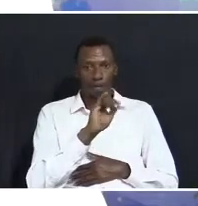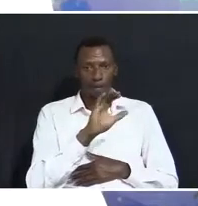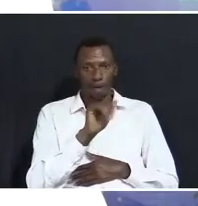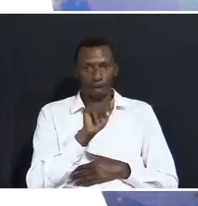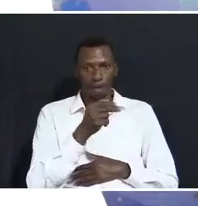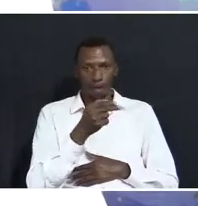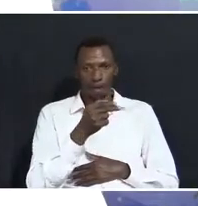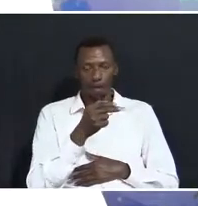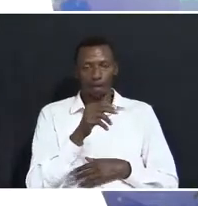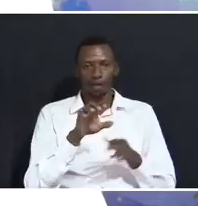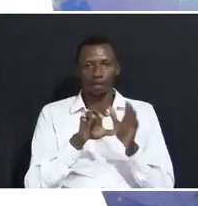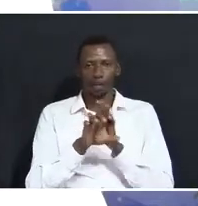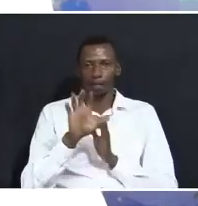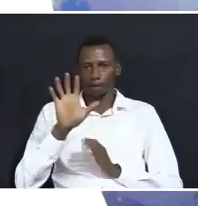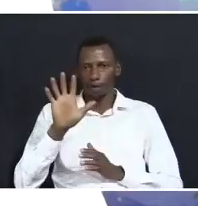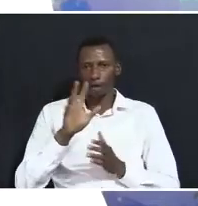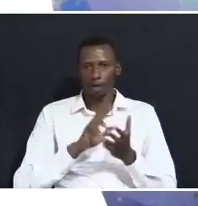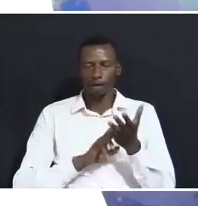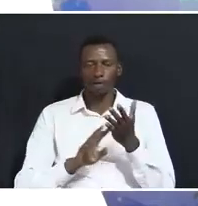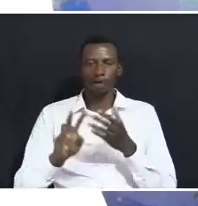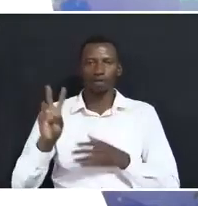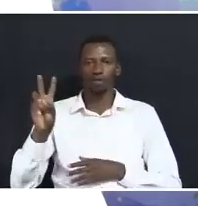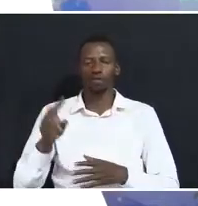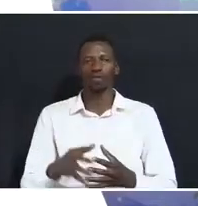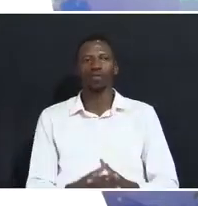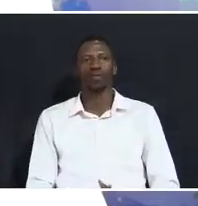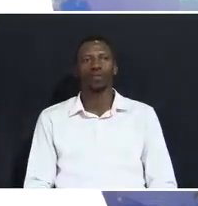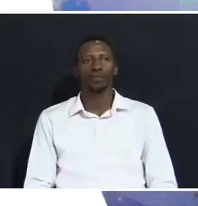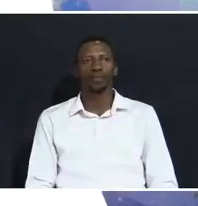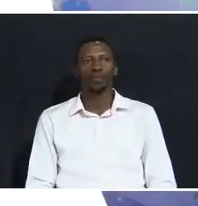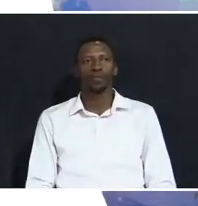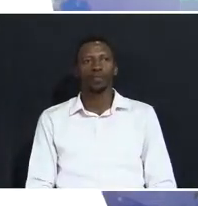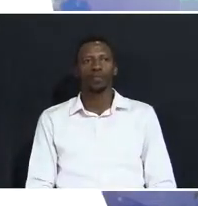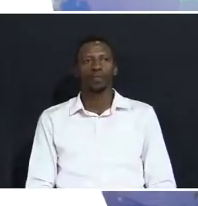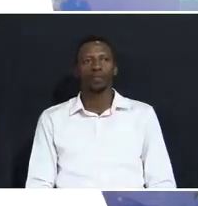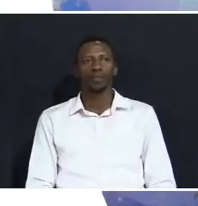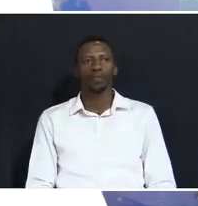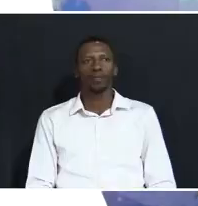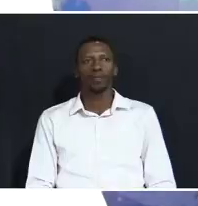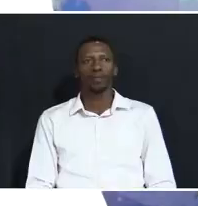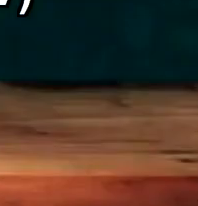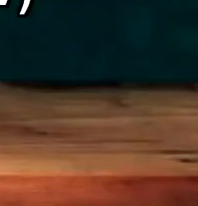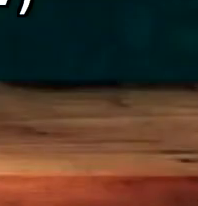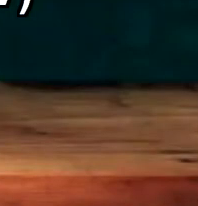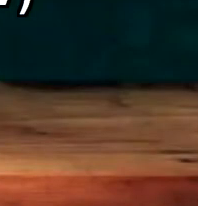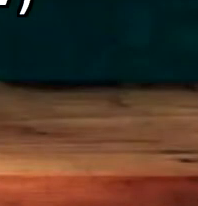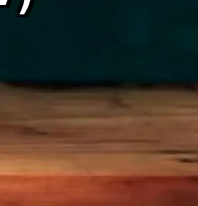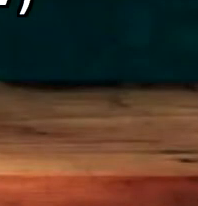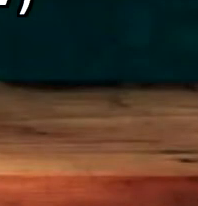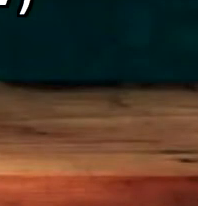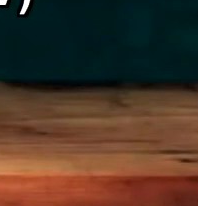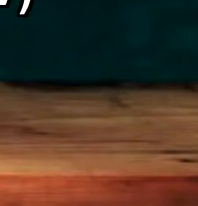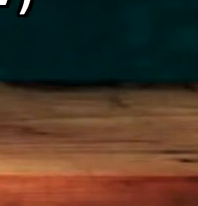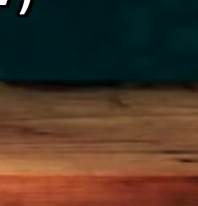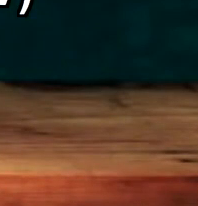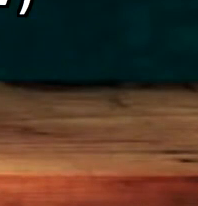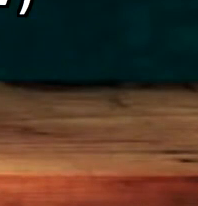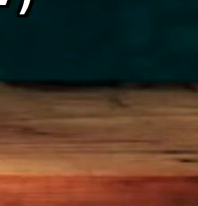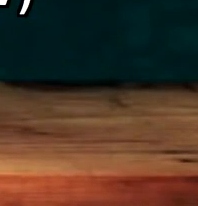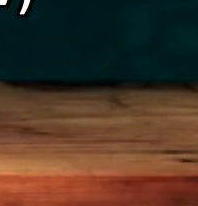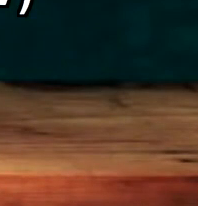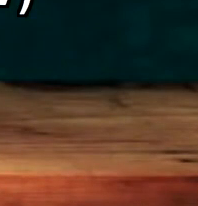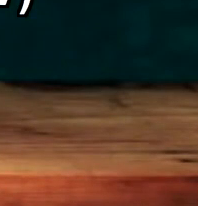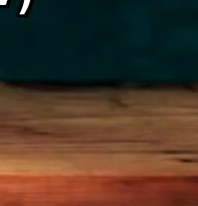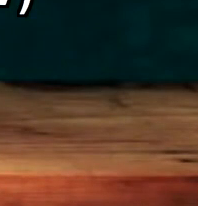5 verse 2, just interchangeably. Matthew 2, 5, Micah 5, 2. Micah is the one